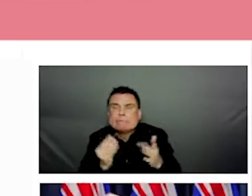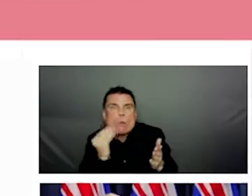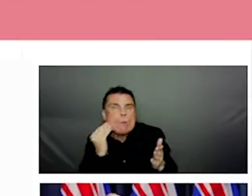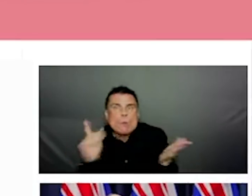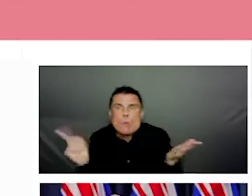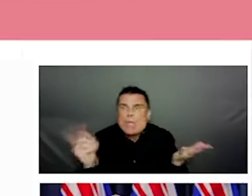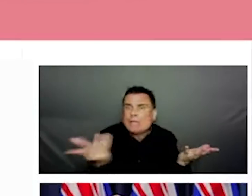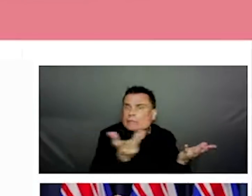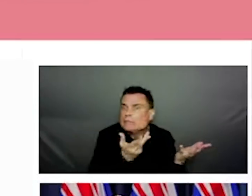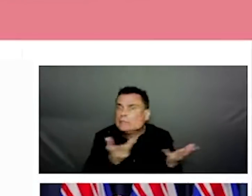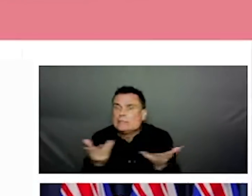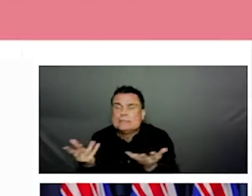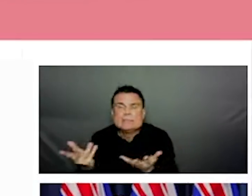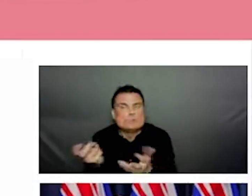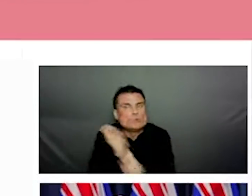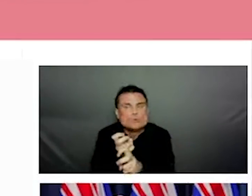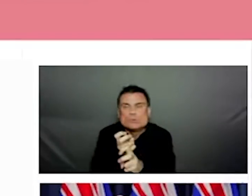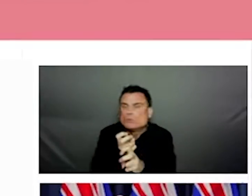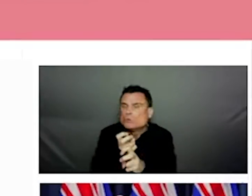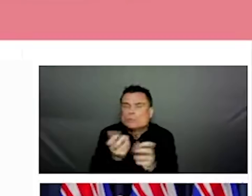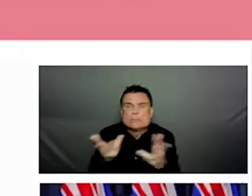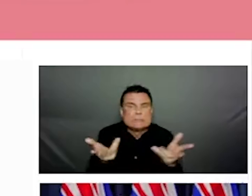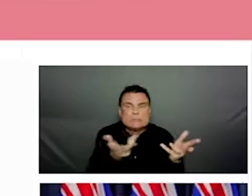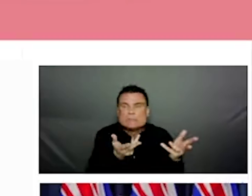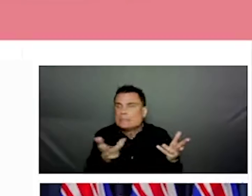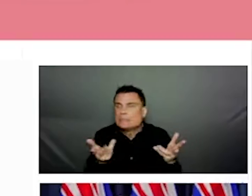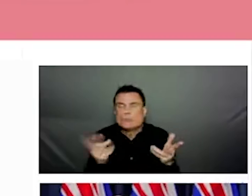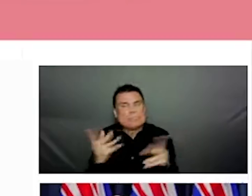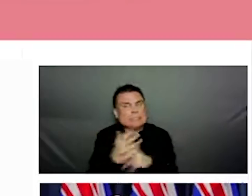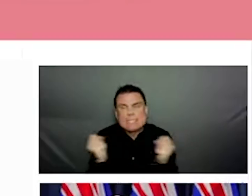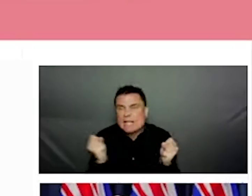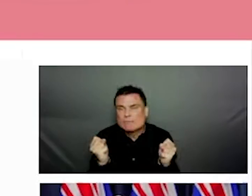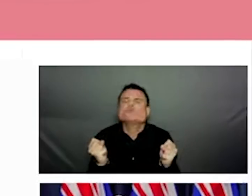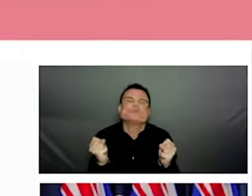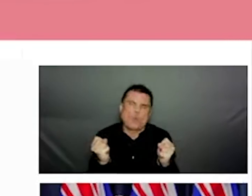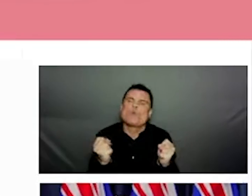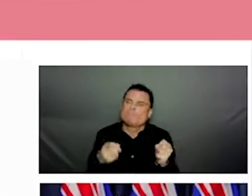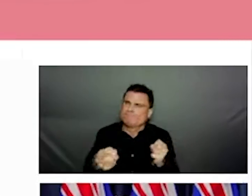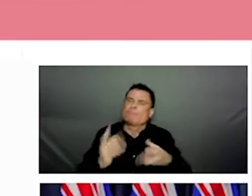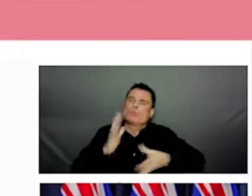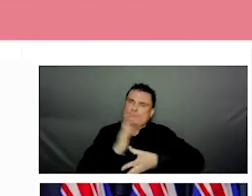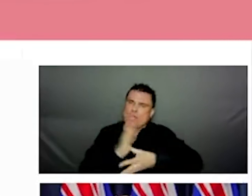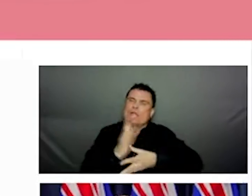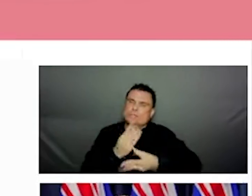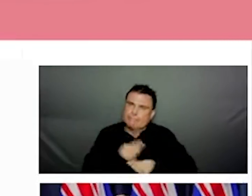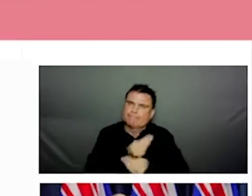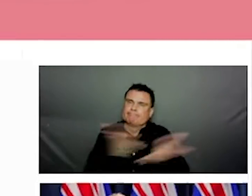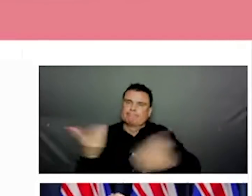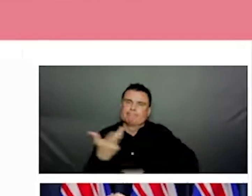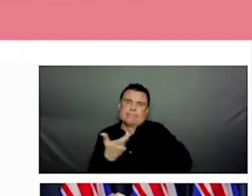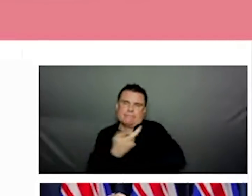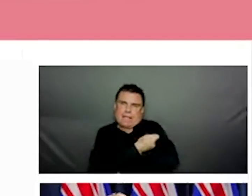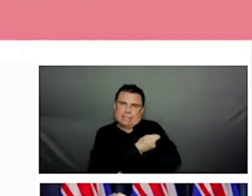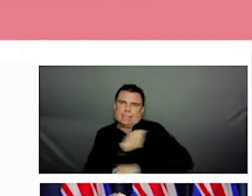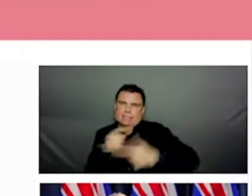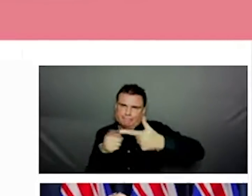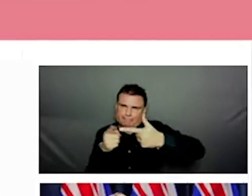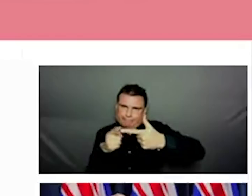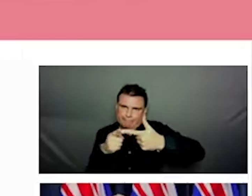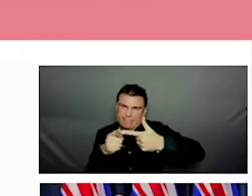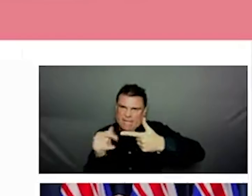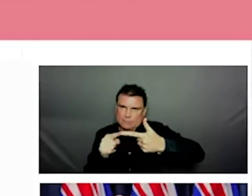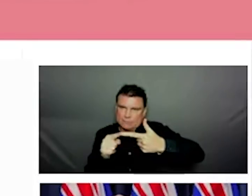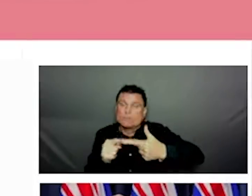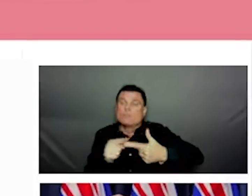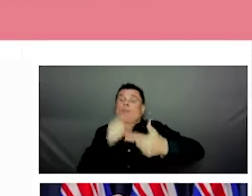to end up in hospital. As well, we have a responsibility for other communal living where we know people are